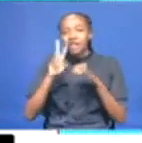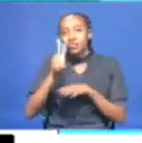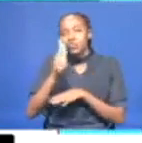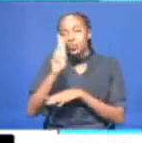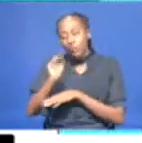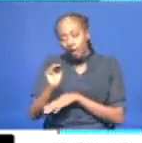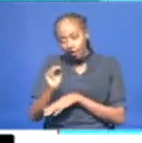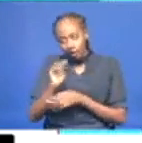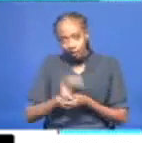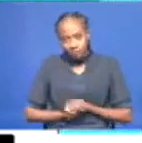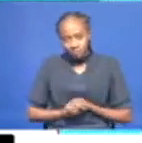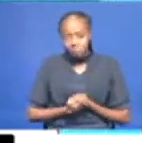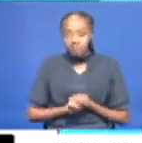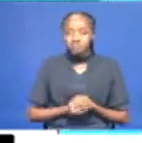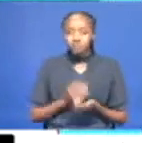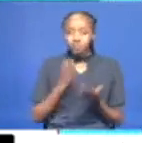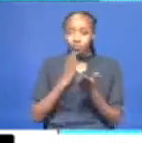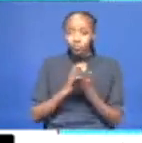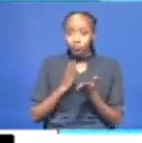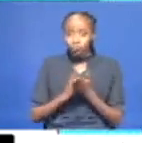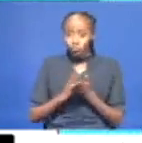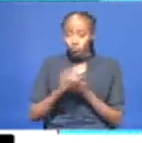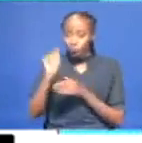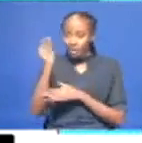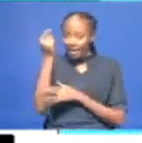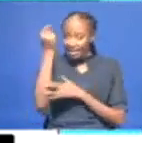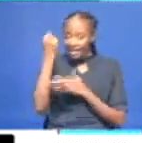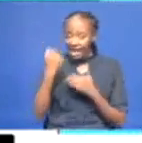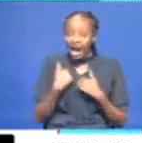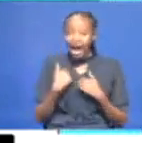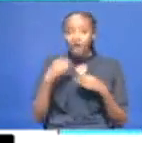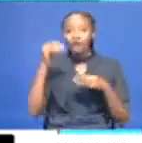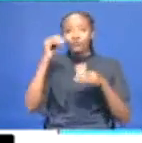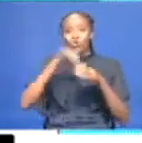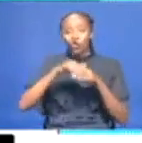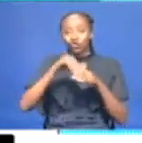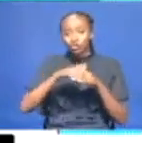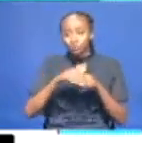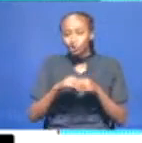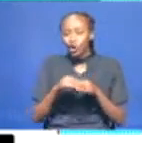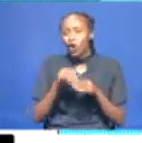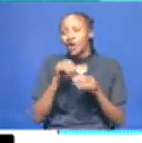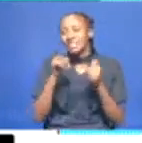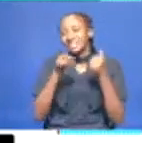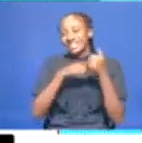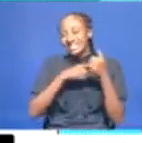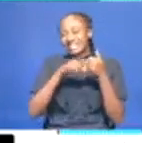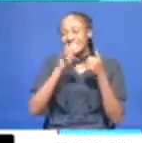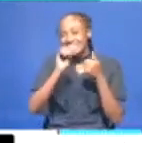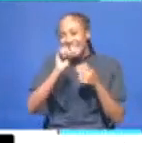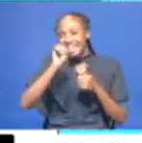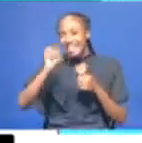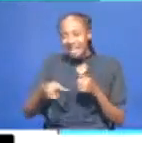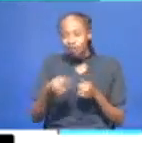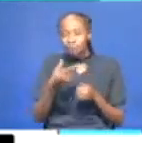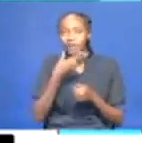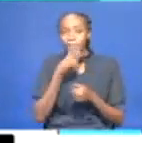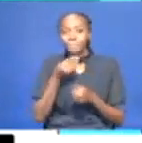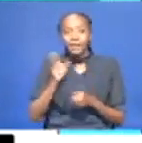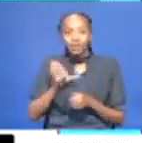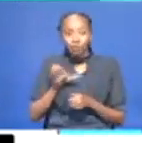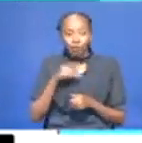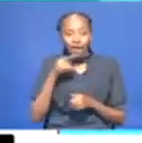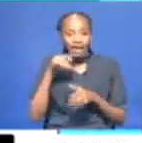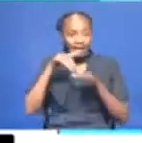then, Kenya has contributed over 60,000 men and women to peace support